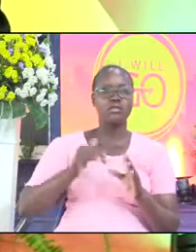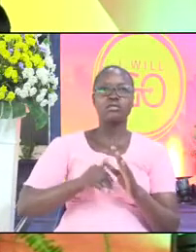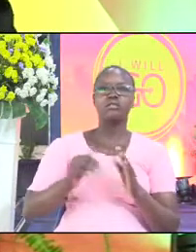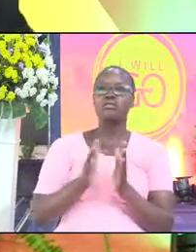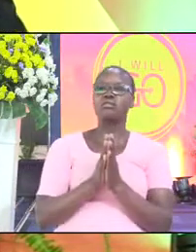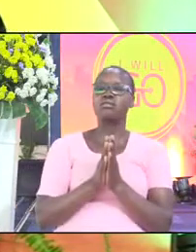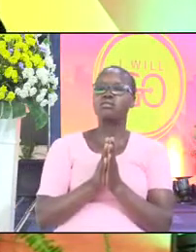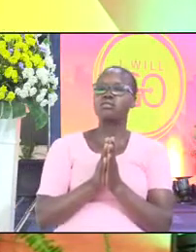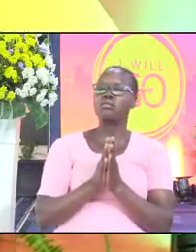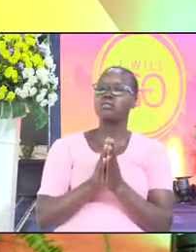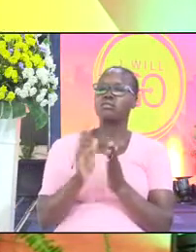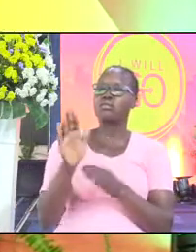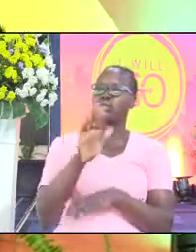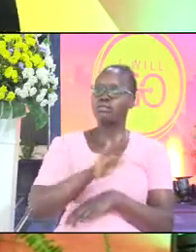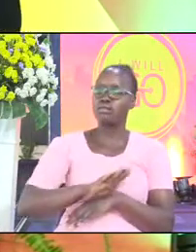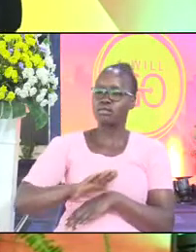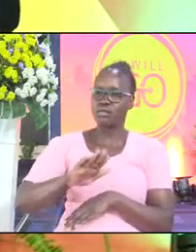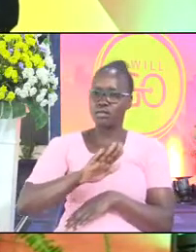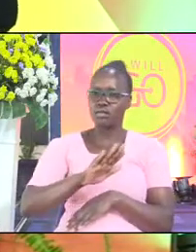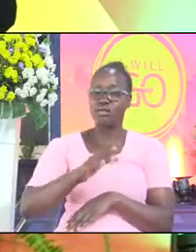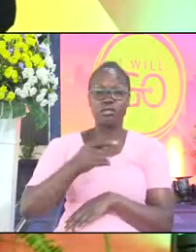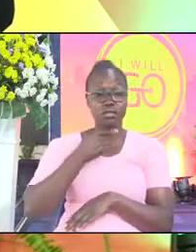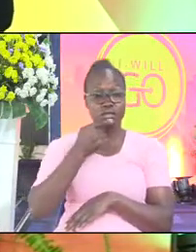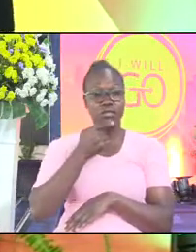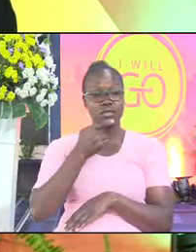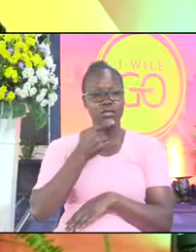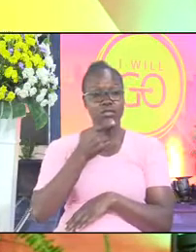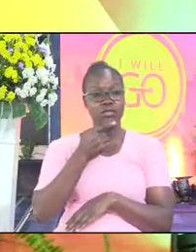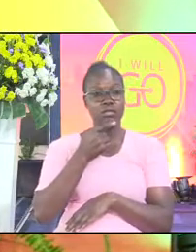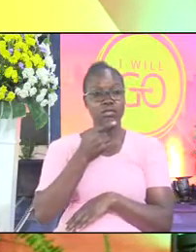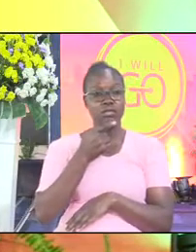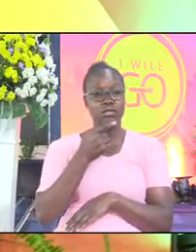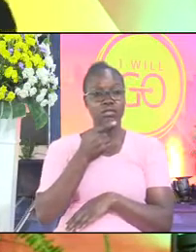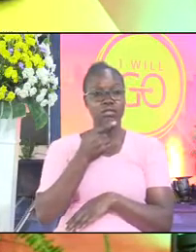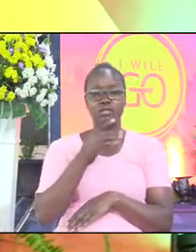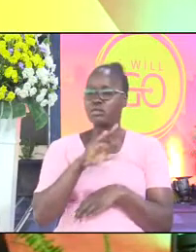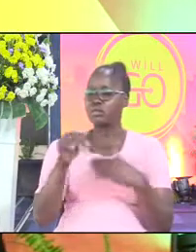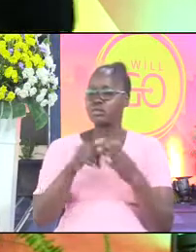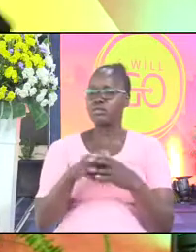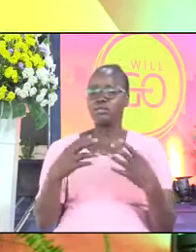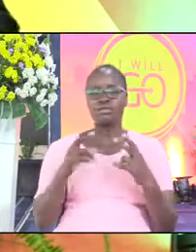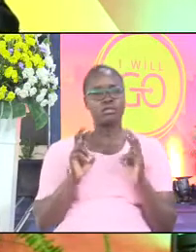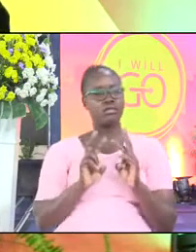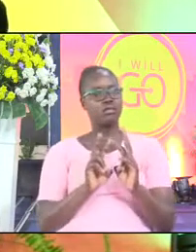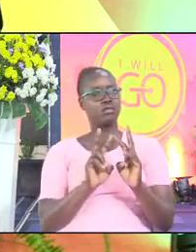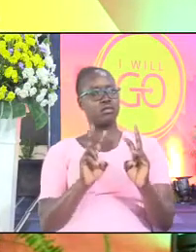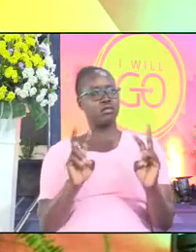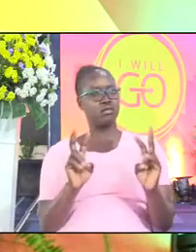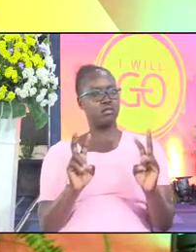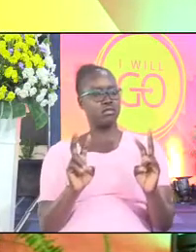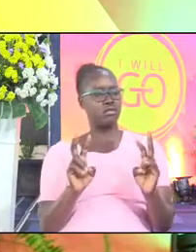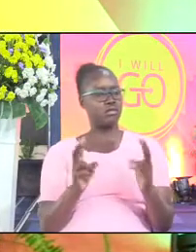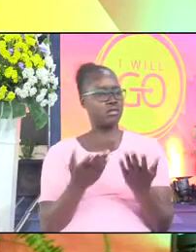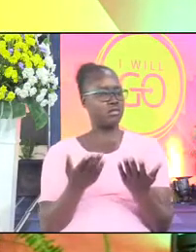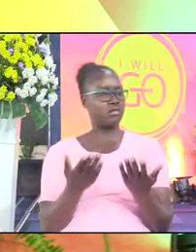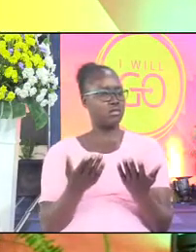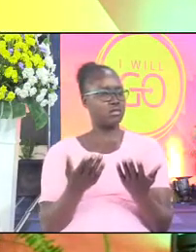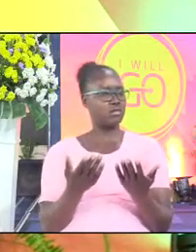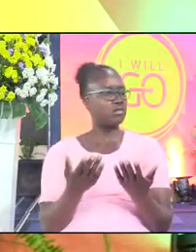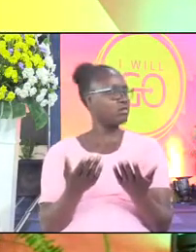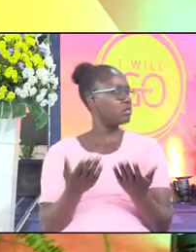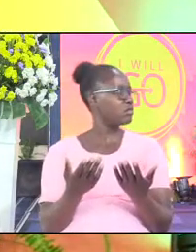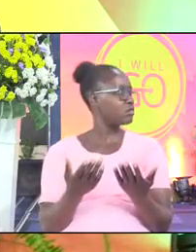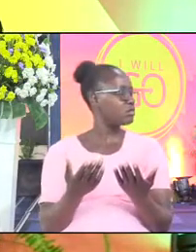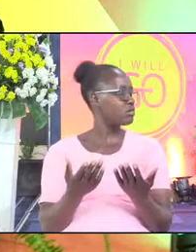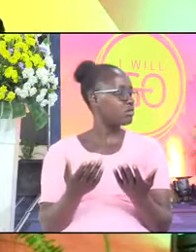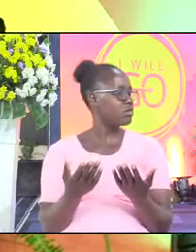city streets and said to everybody who looked tall, huh?